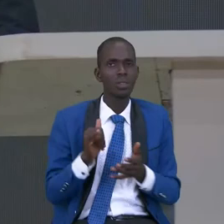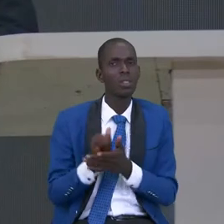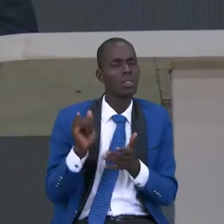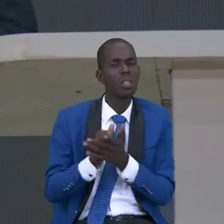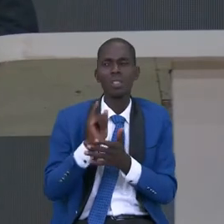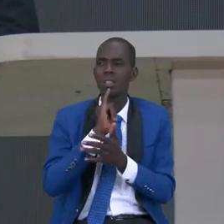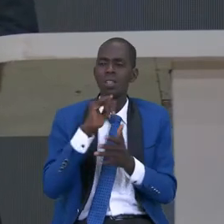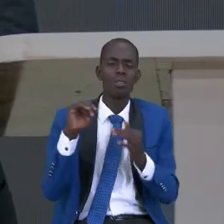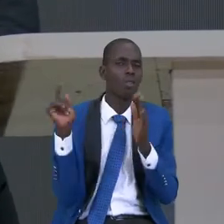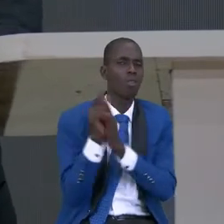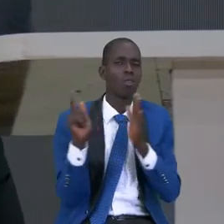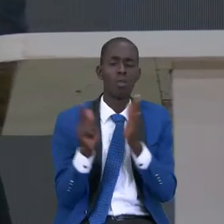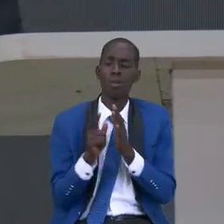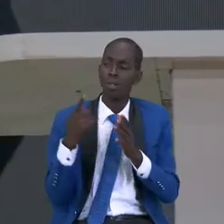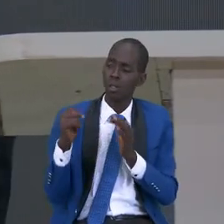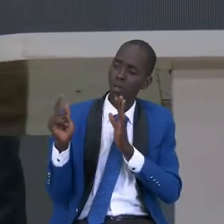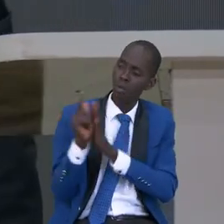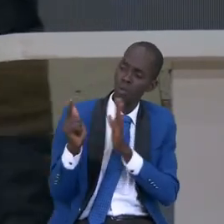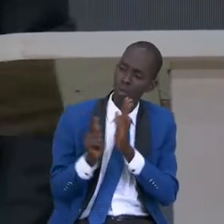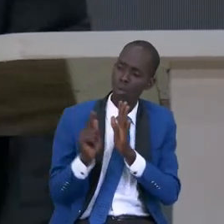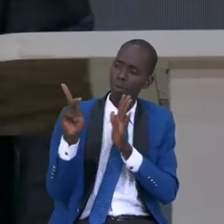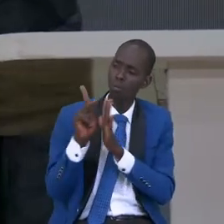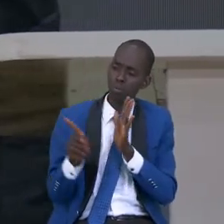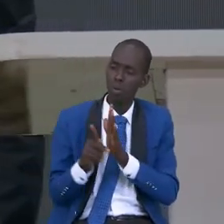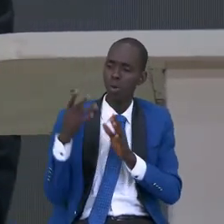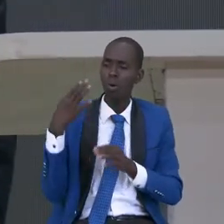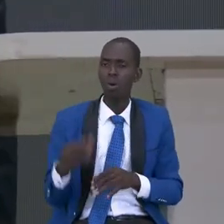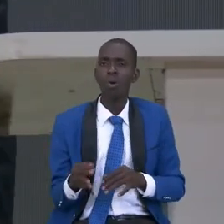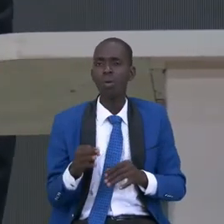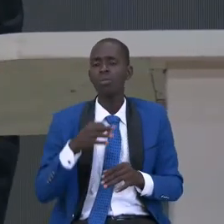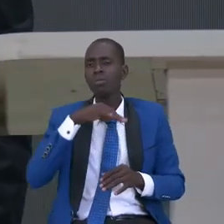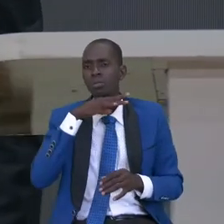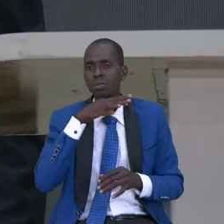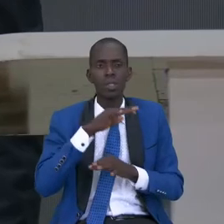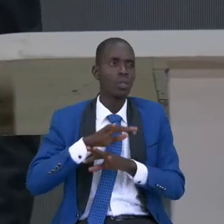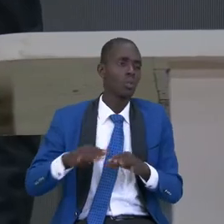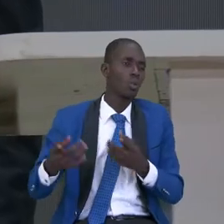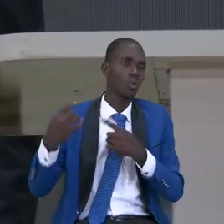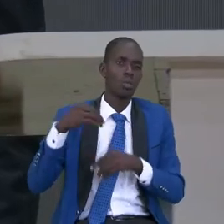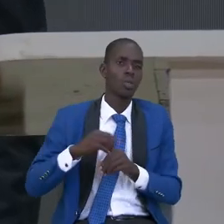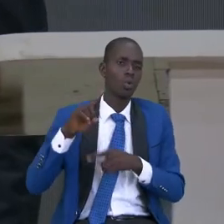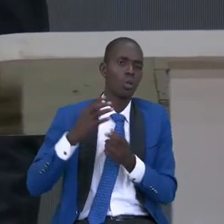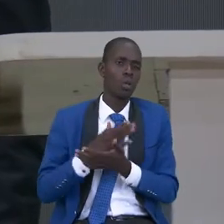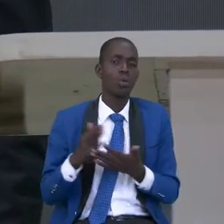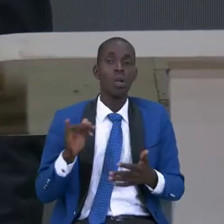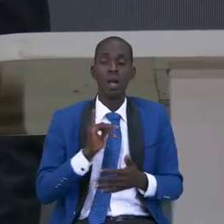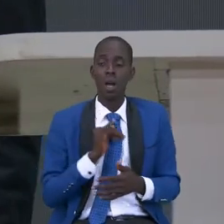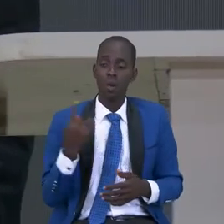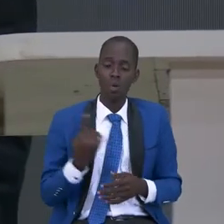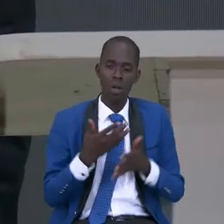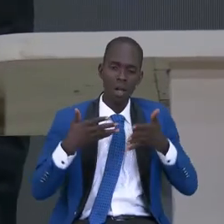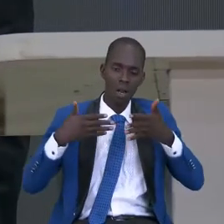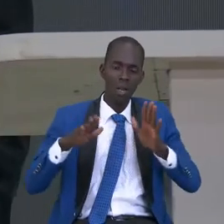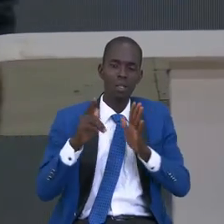of unbelief, go away. I only allow the word of faith, the principle of faith,